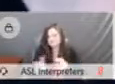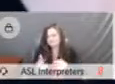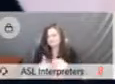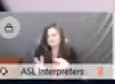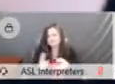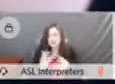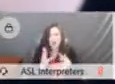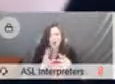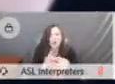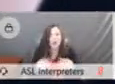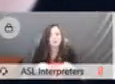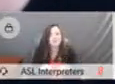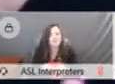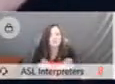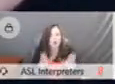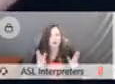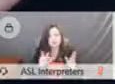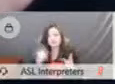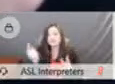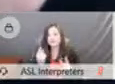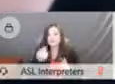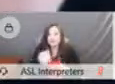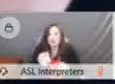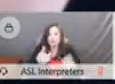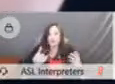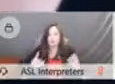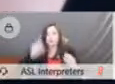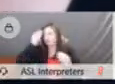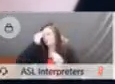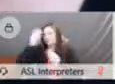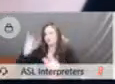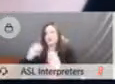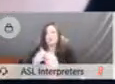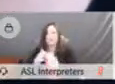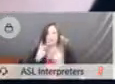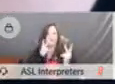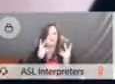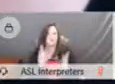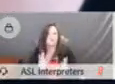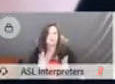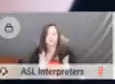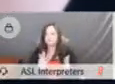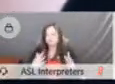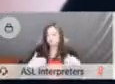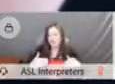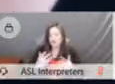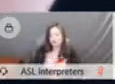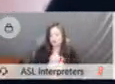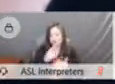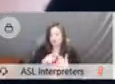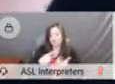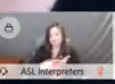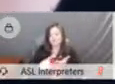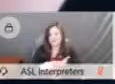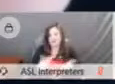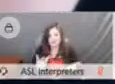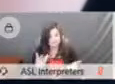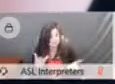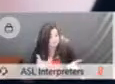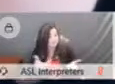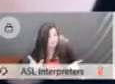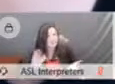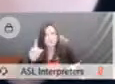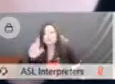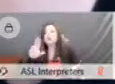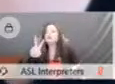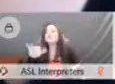remarks. If there's something that you want to share with our viewers that we didn't get a chance to talk about, we can start now.